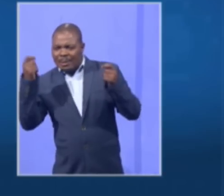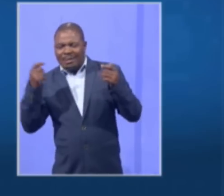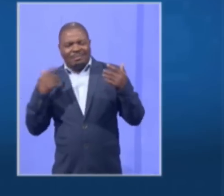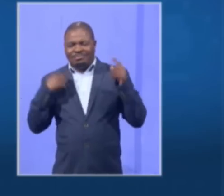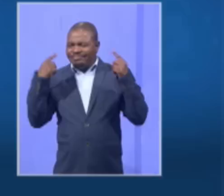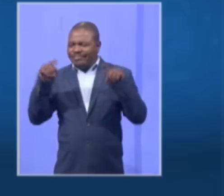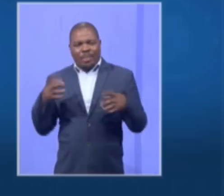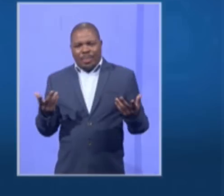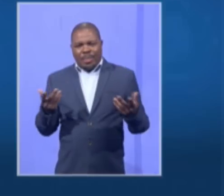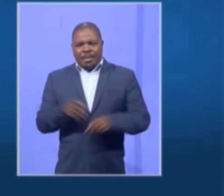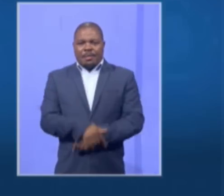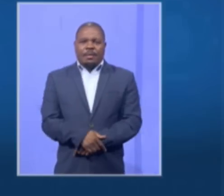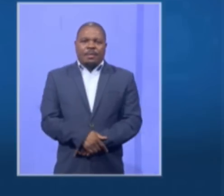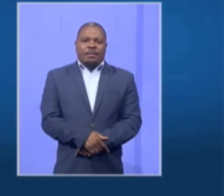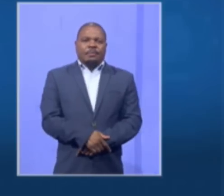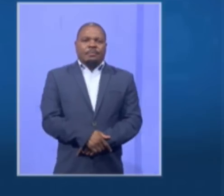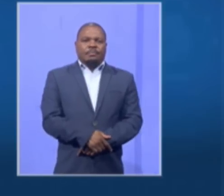dipitšo.